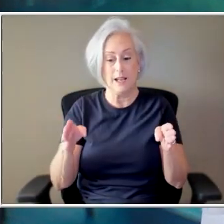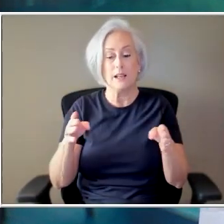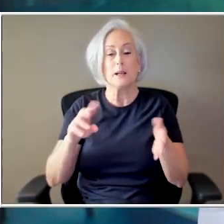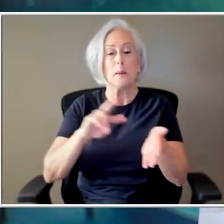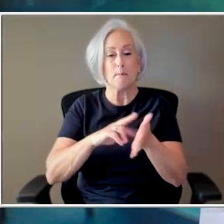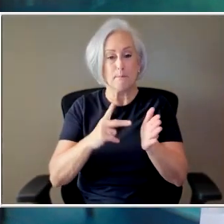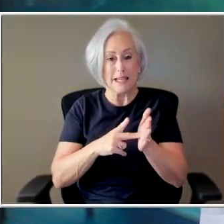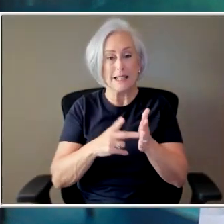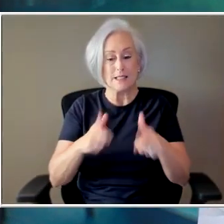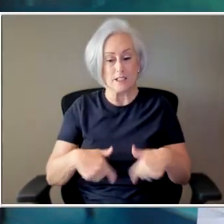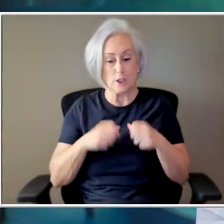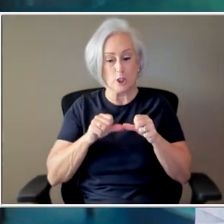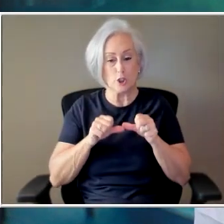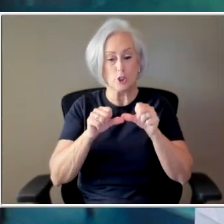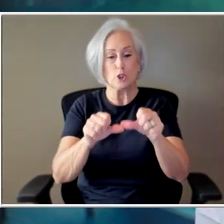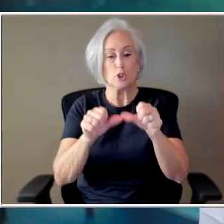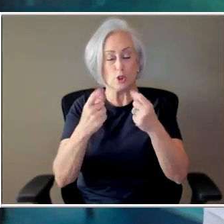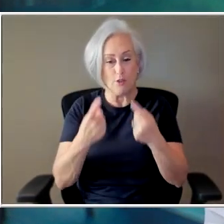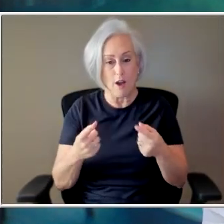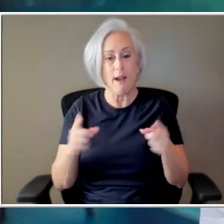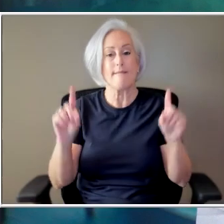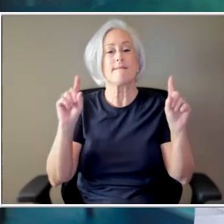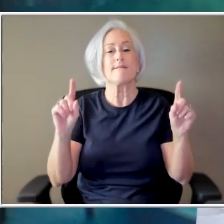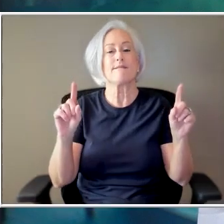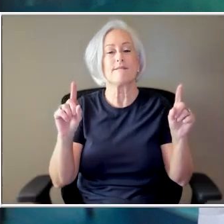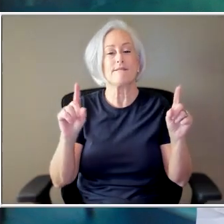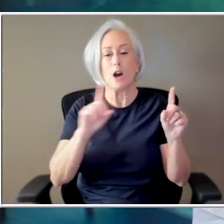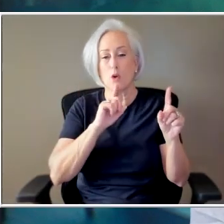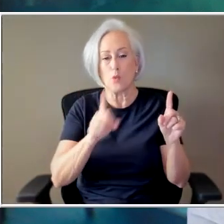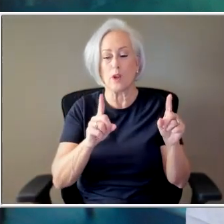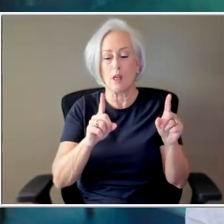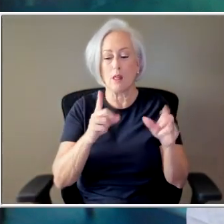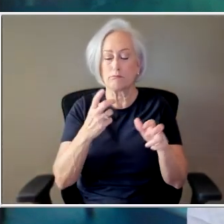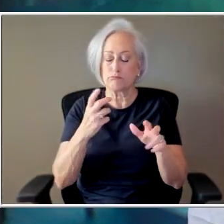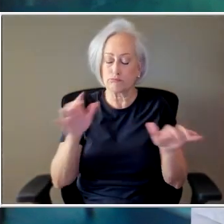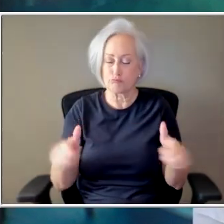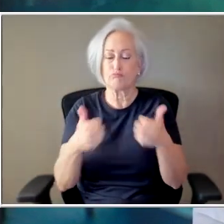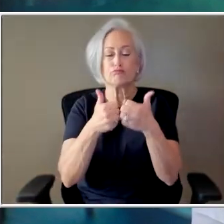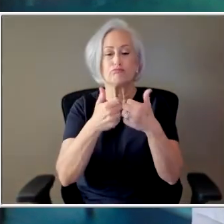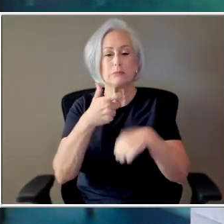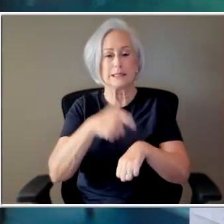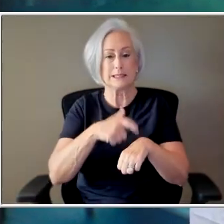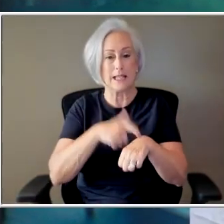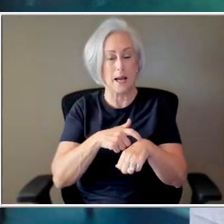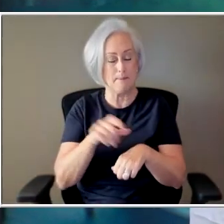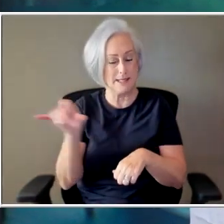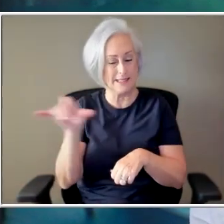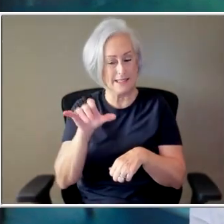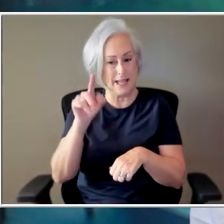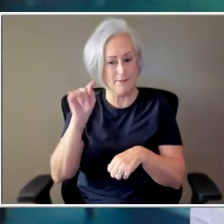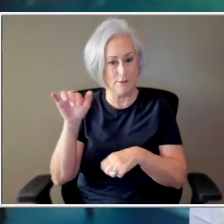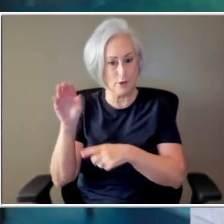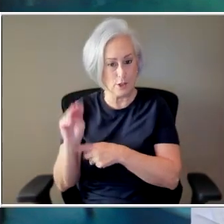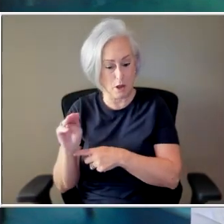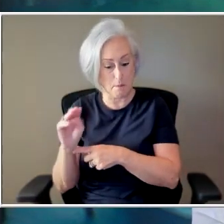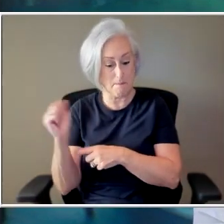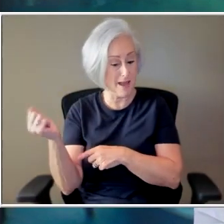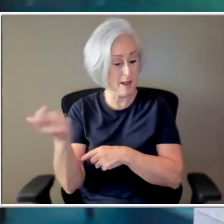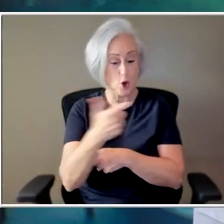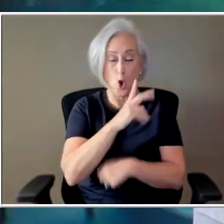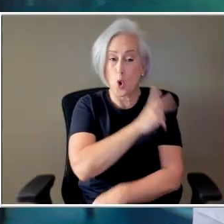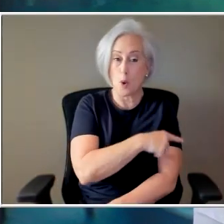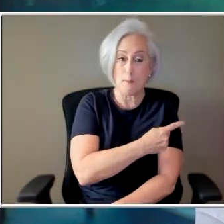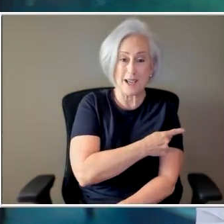real roller coaster ride, and that was the case for Tom. And it is for almost all of our patients. As Brittany pointed out, these patients are